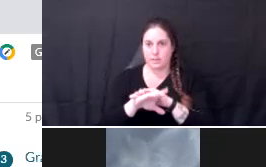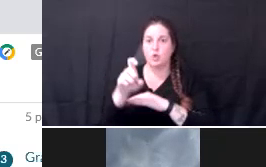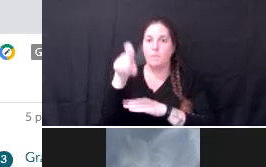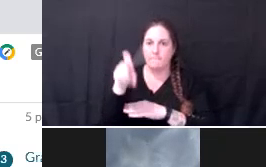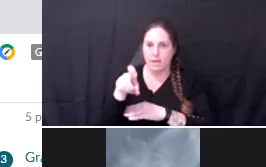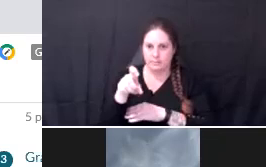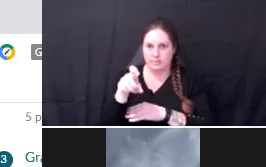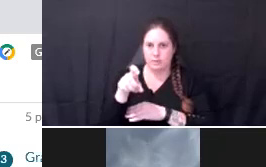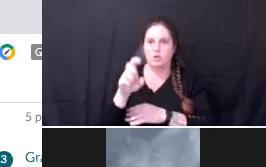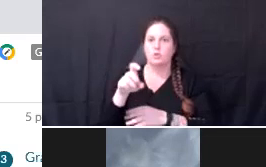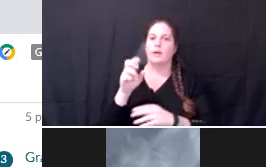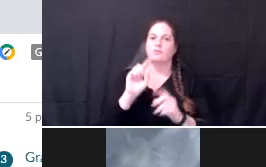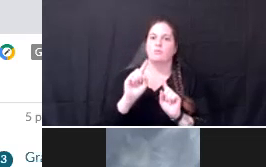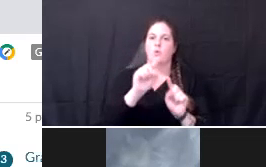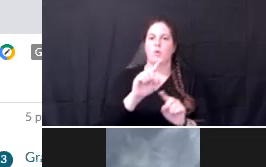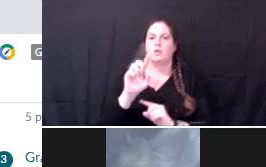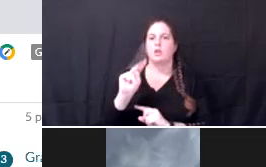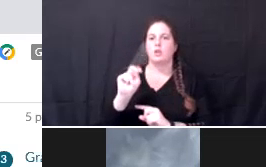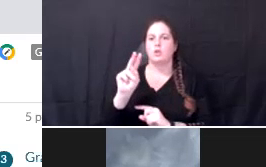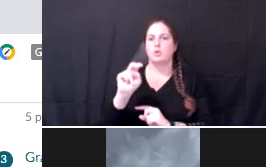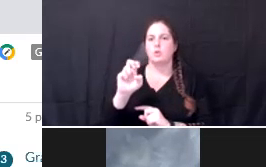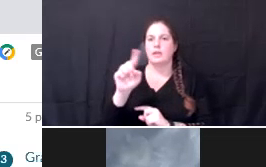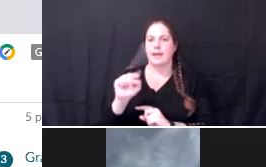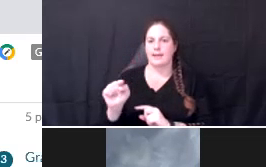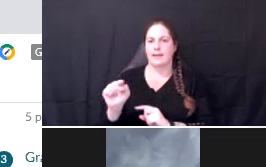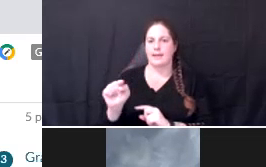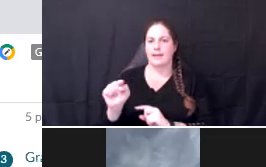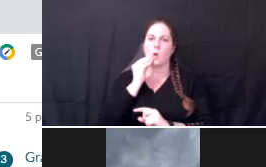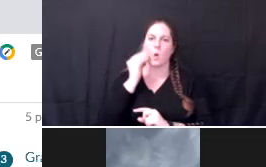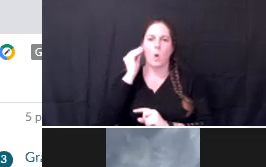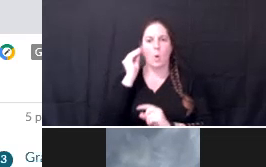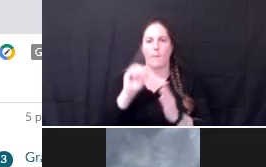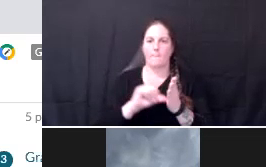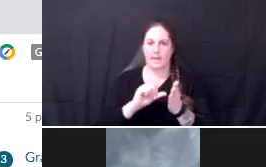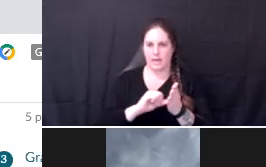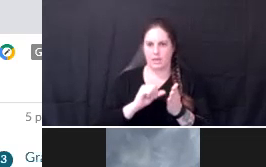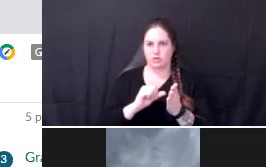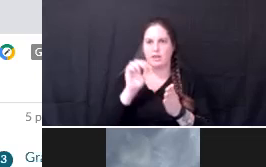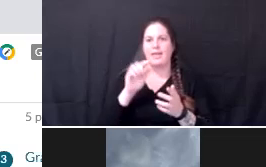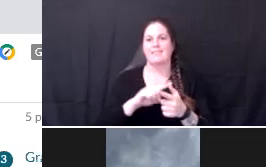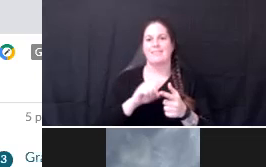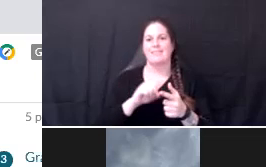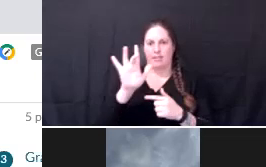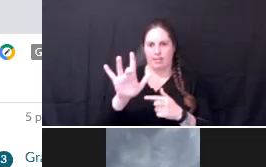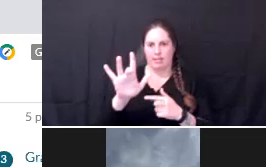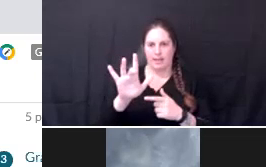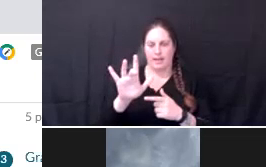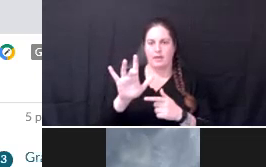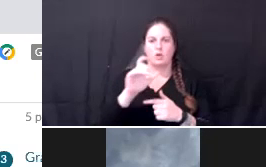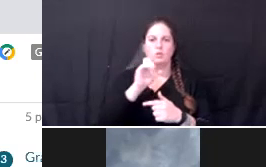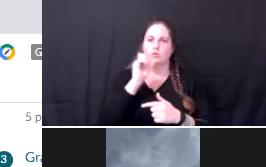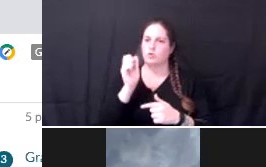to the Nunes homepage and click on the Canvas link from there. Do not